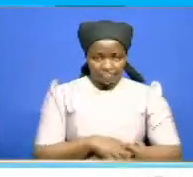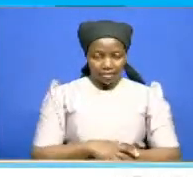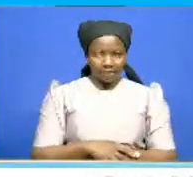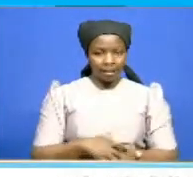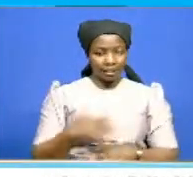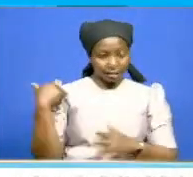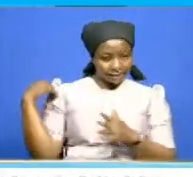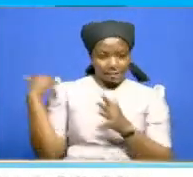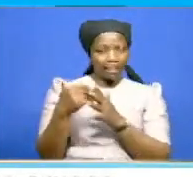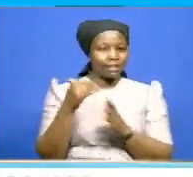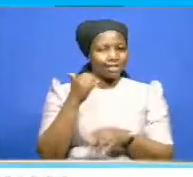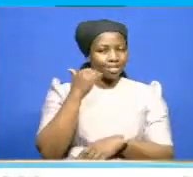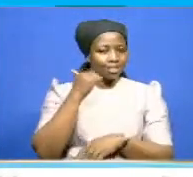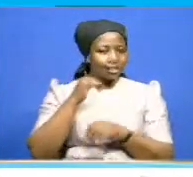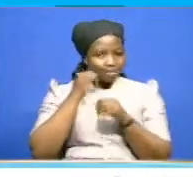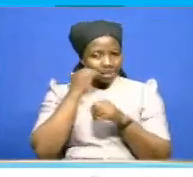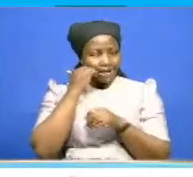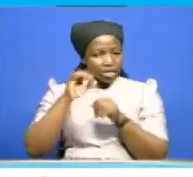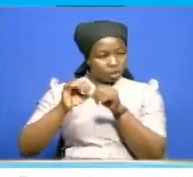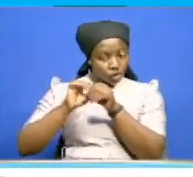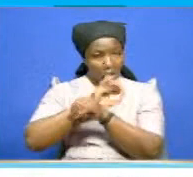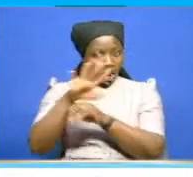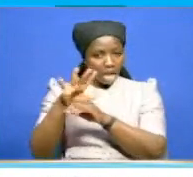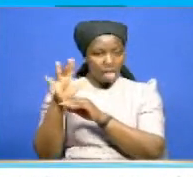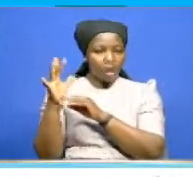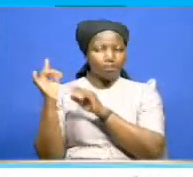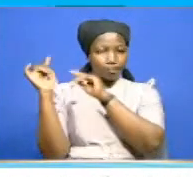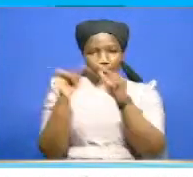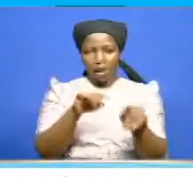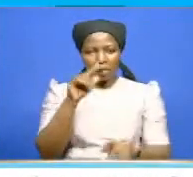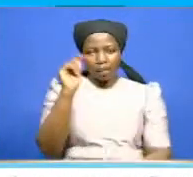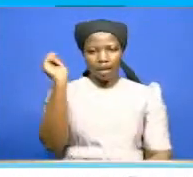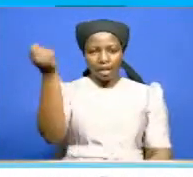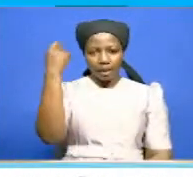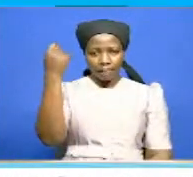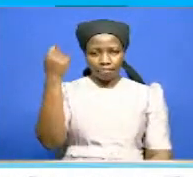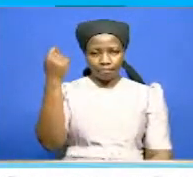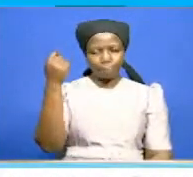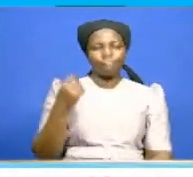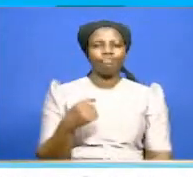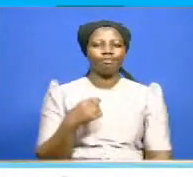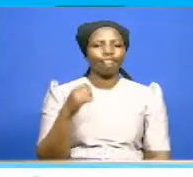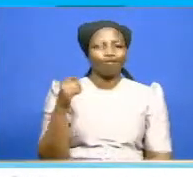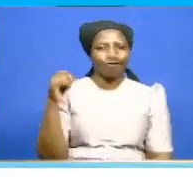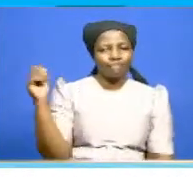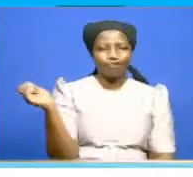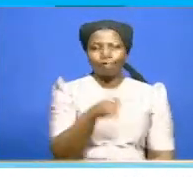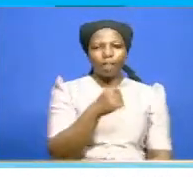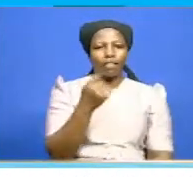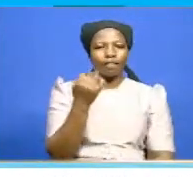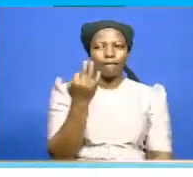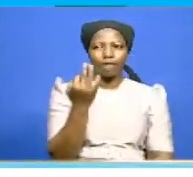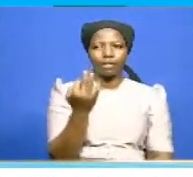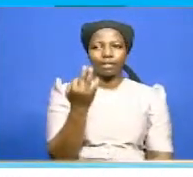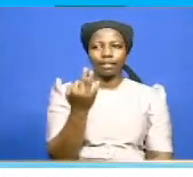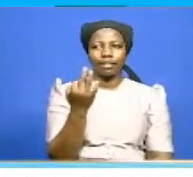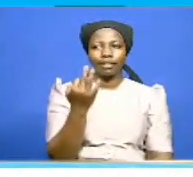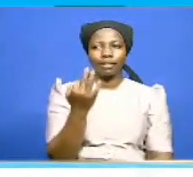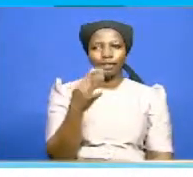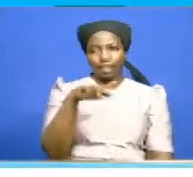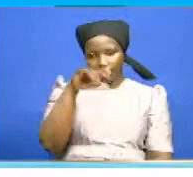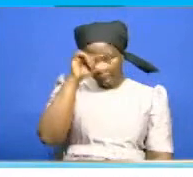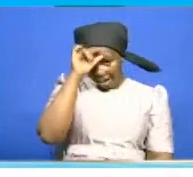Since the outbreak of coronavirus in Kenya, in the month of March, the